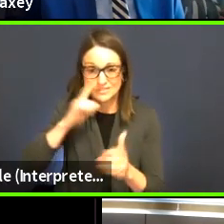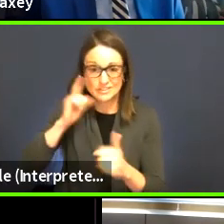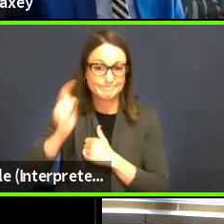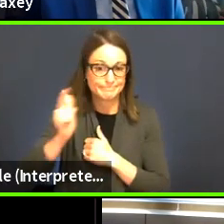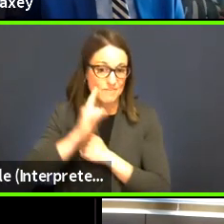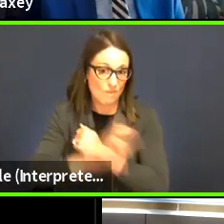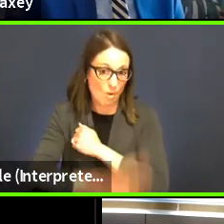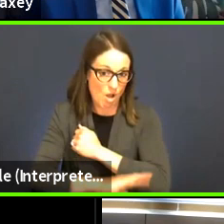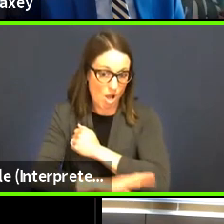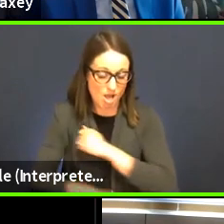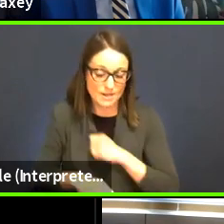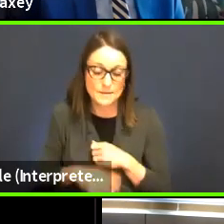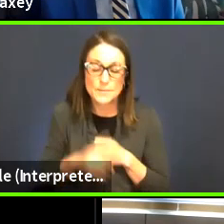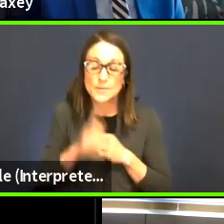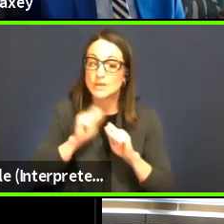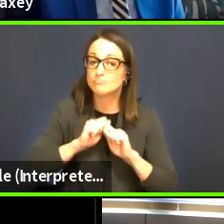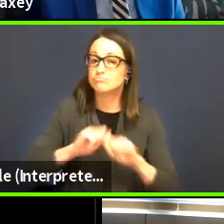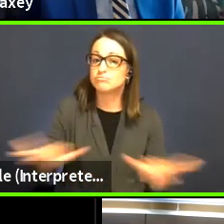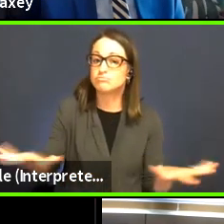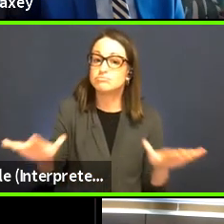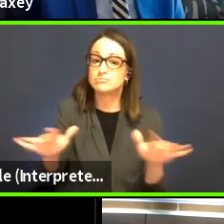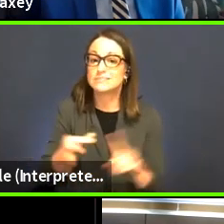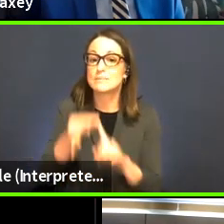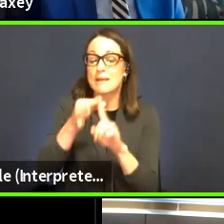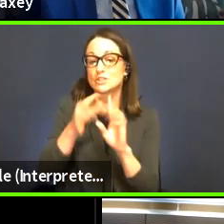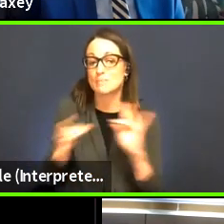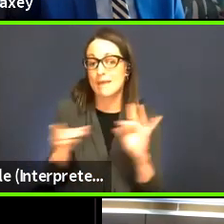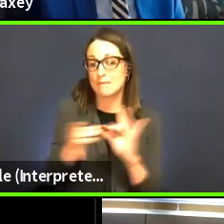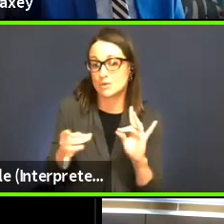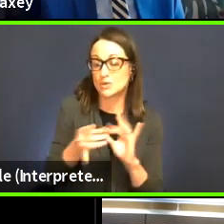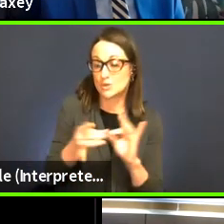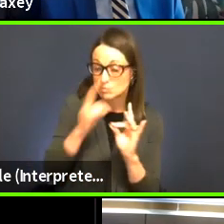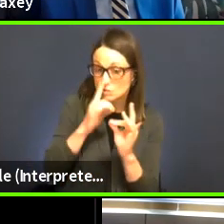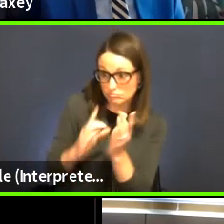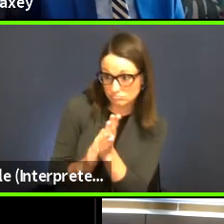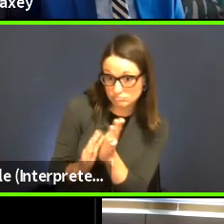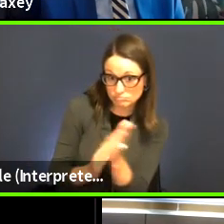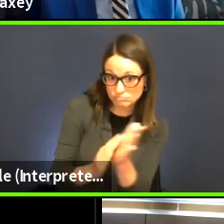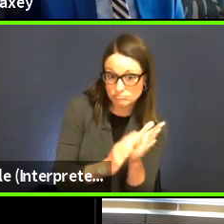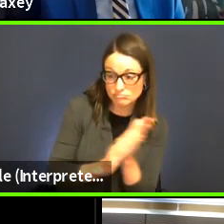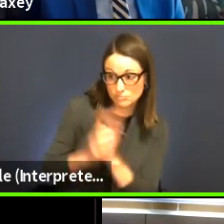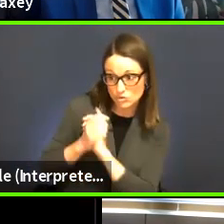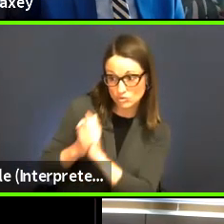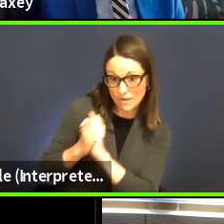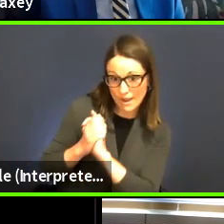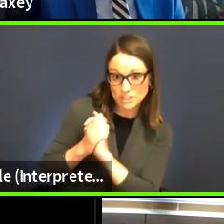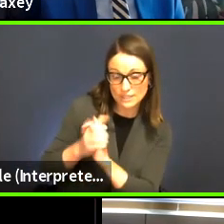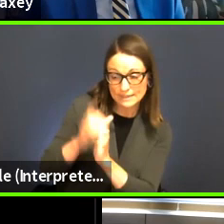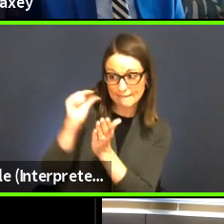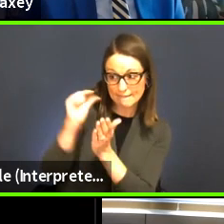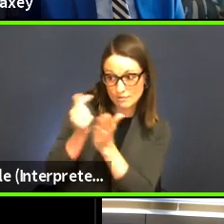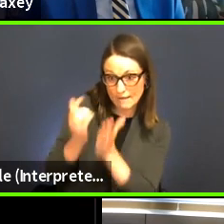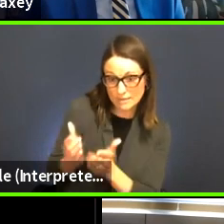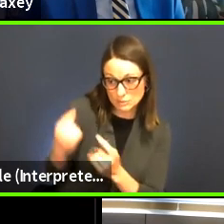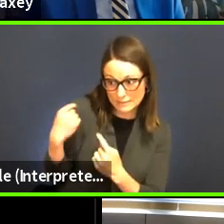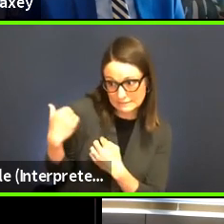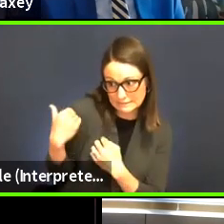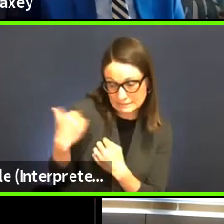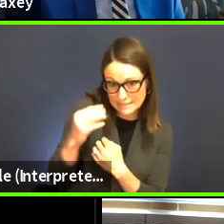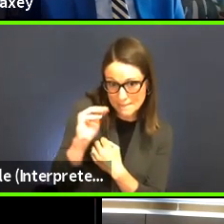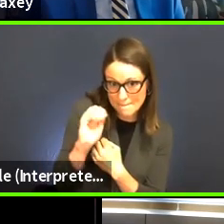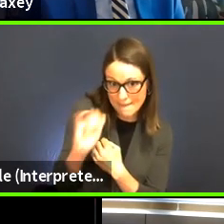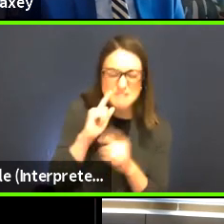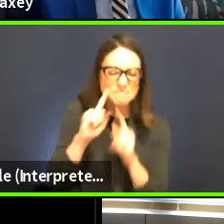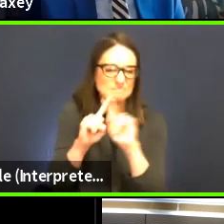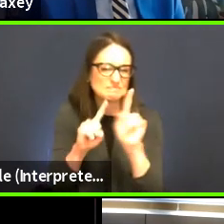We released several special messages congratulating our graduates in May, and colleges and departments also had various celebrations.